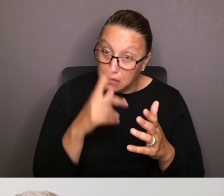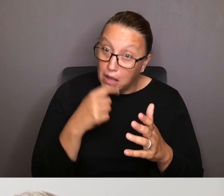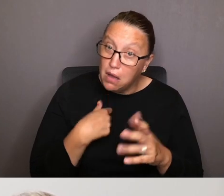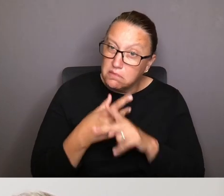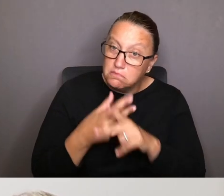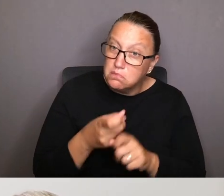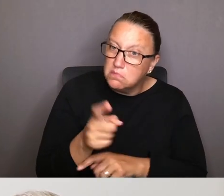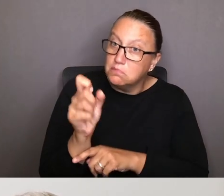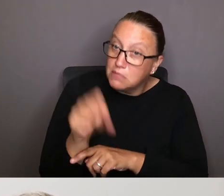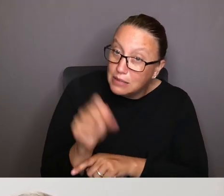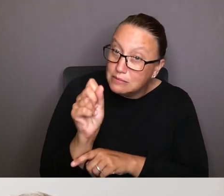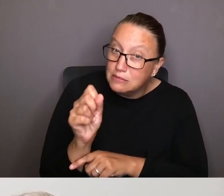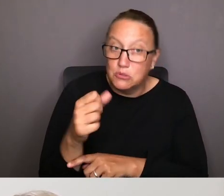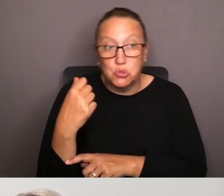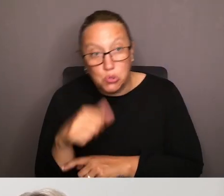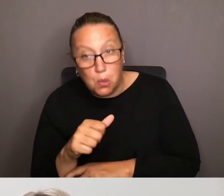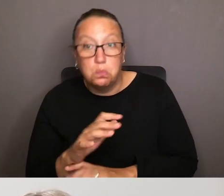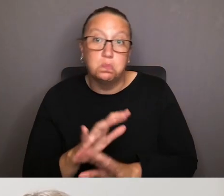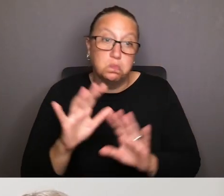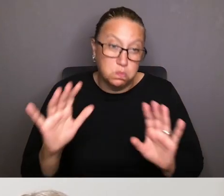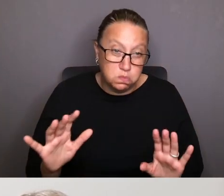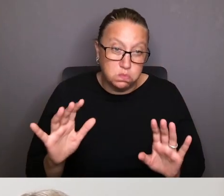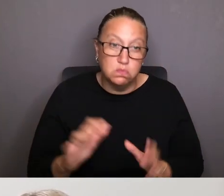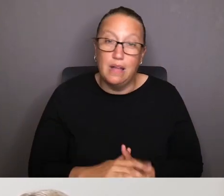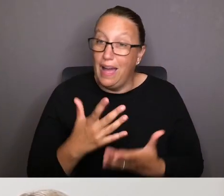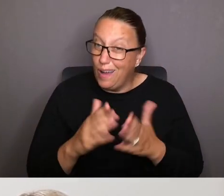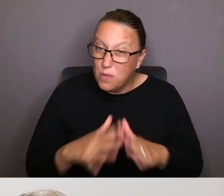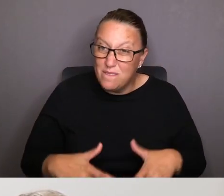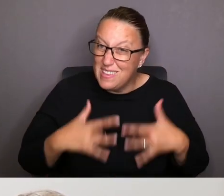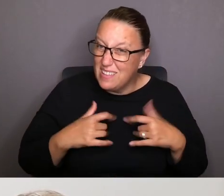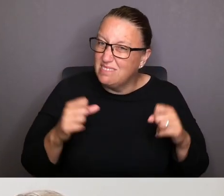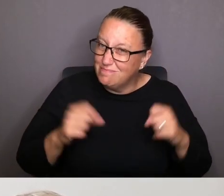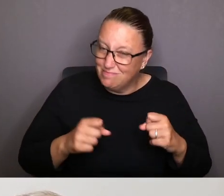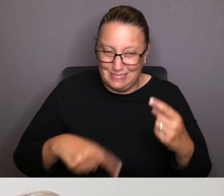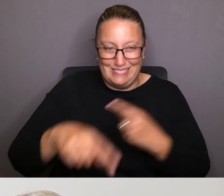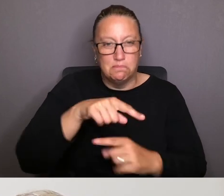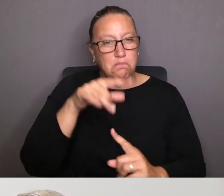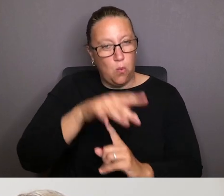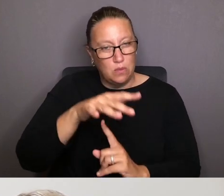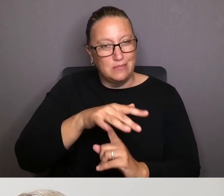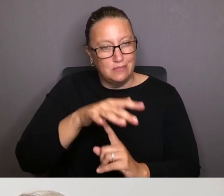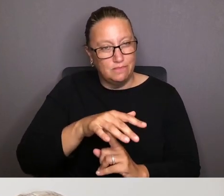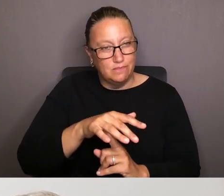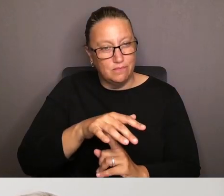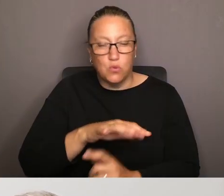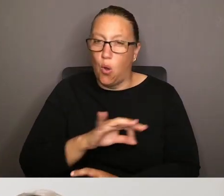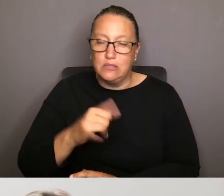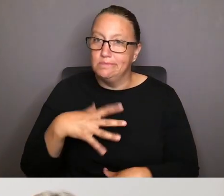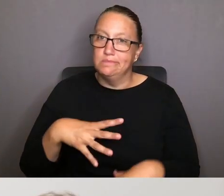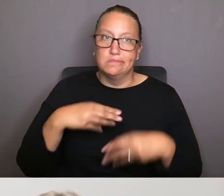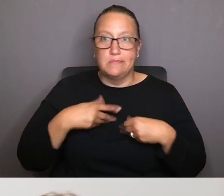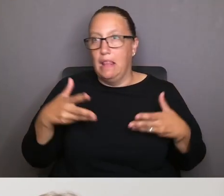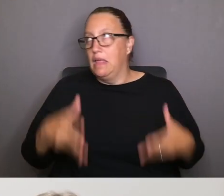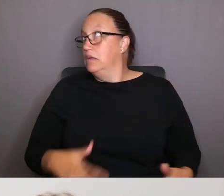understand what consent looks like and what their rights are. And also when thinking about going into relationships, knowing how to